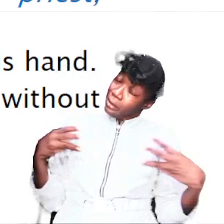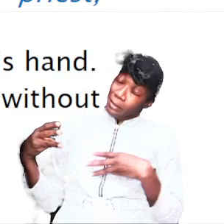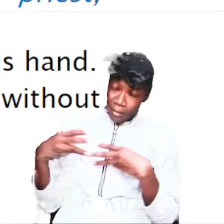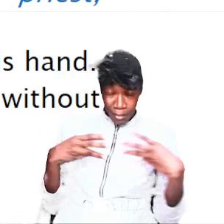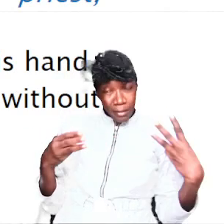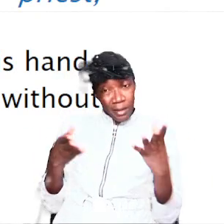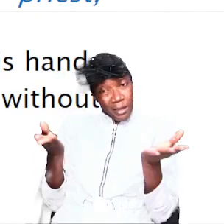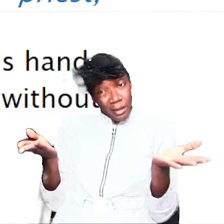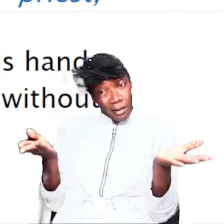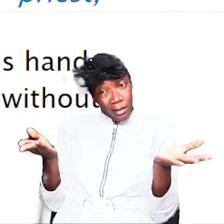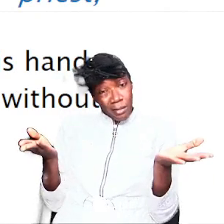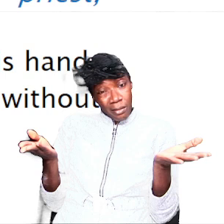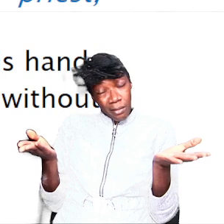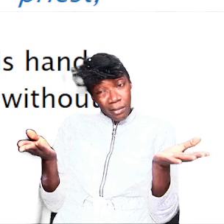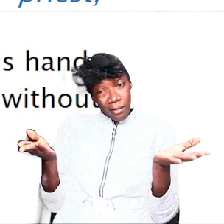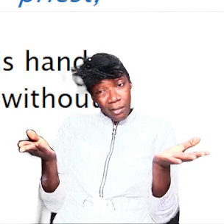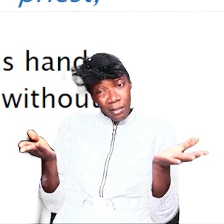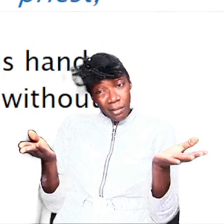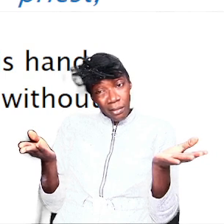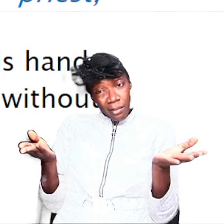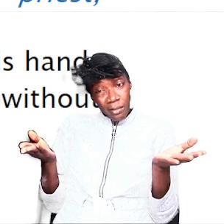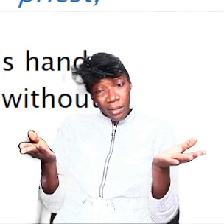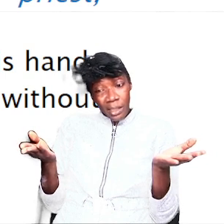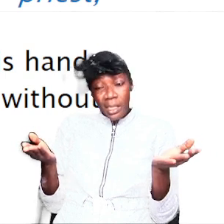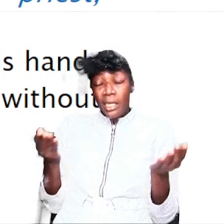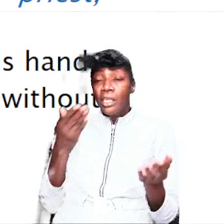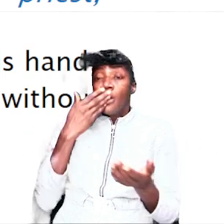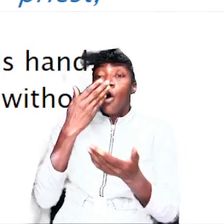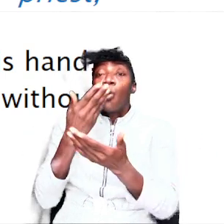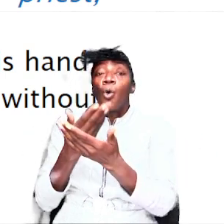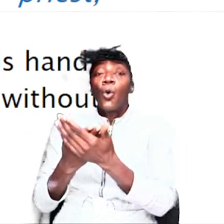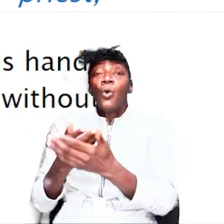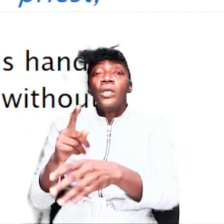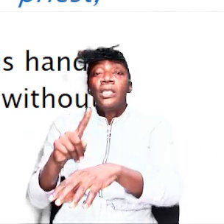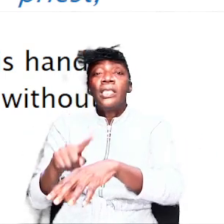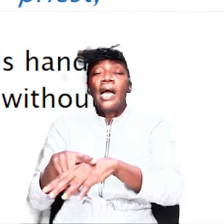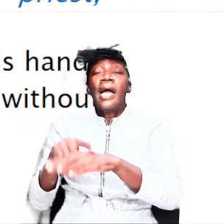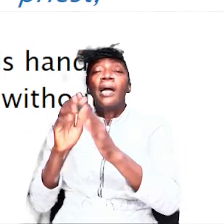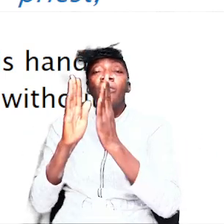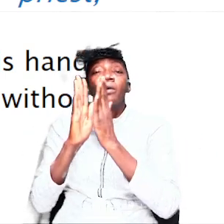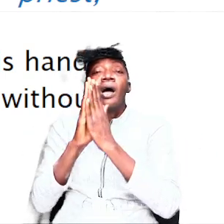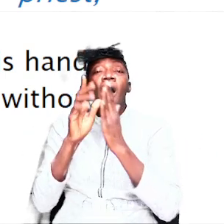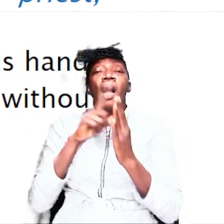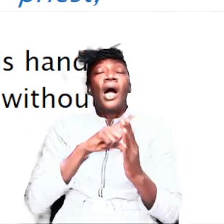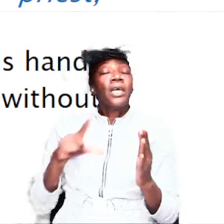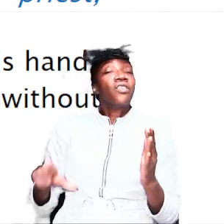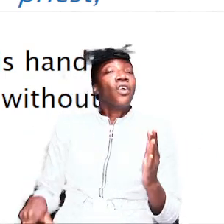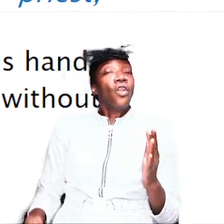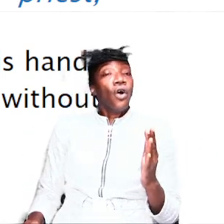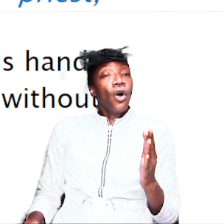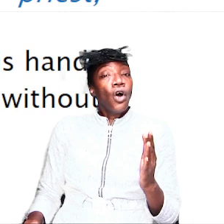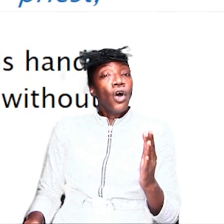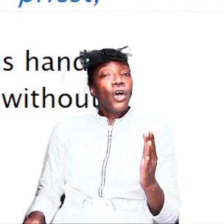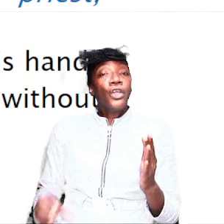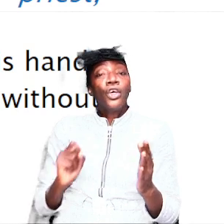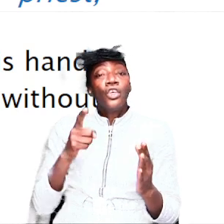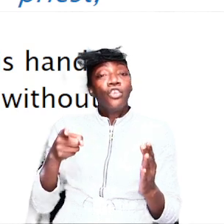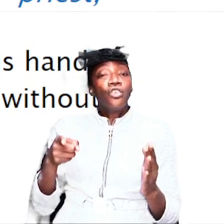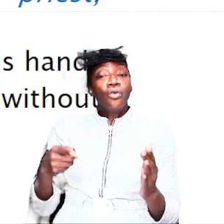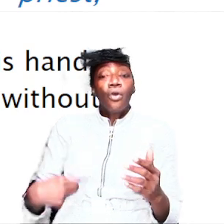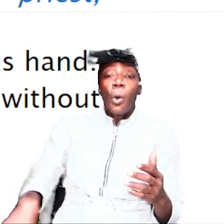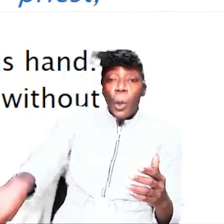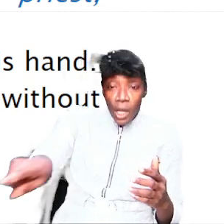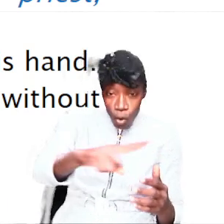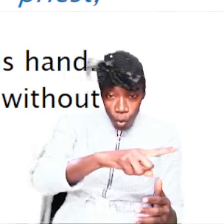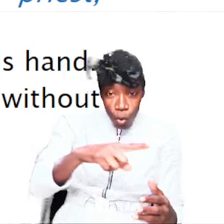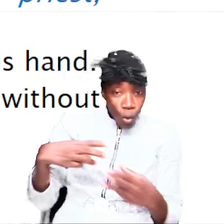I put it to us that it was a very good time to ask the Lord, Lord, should we go in